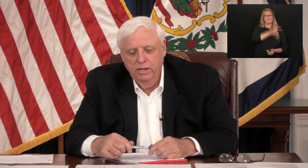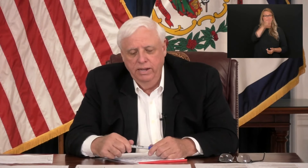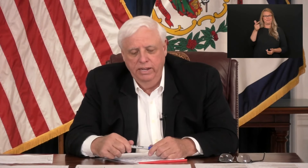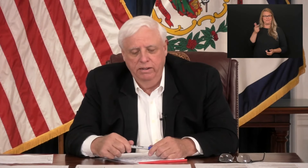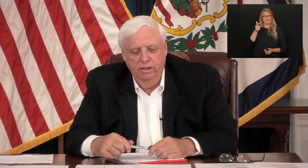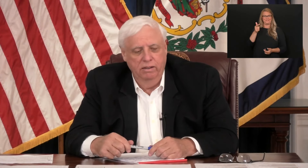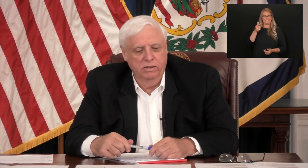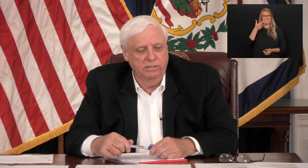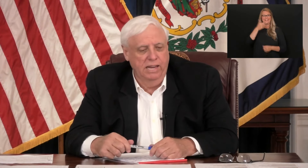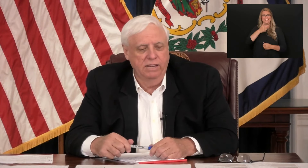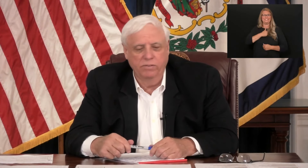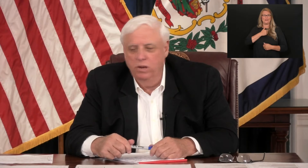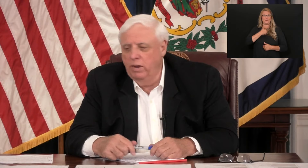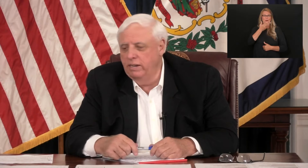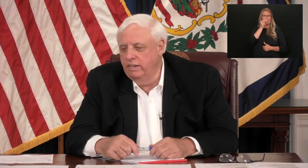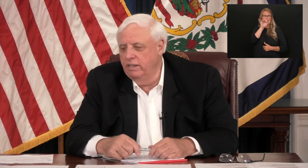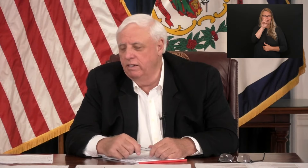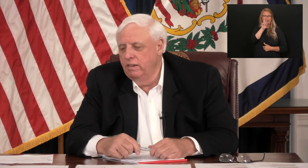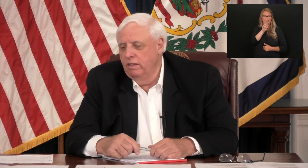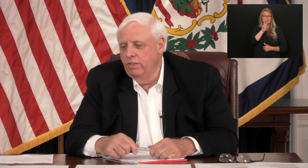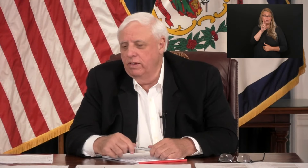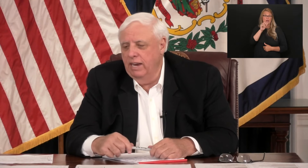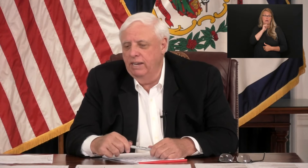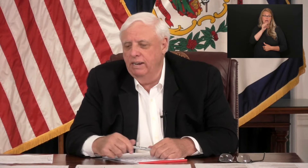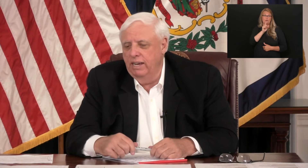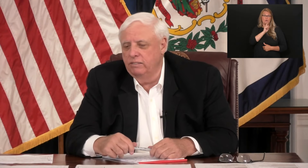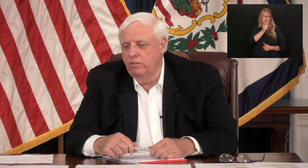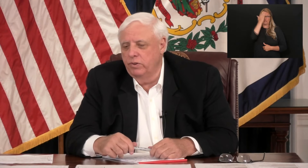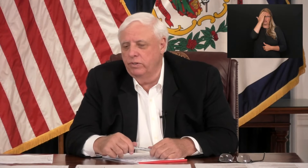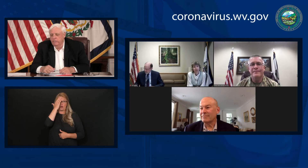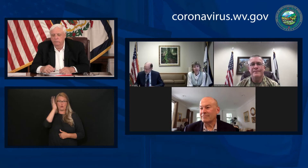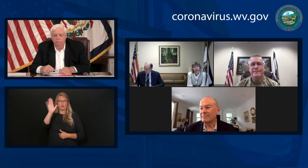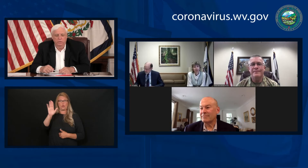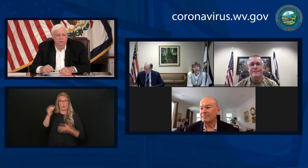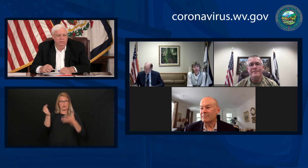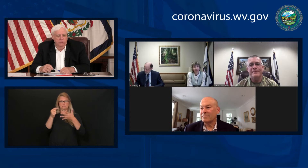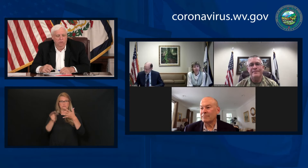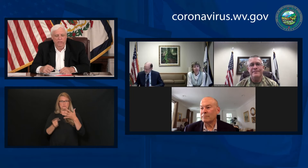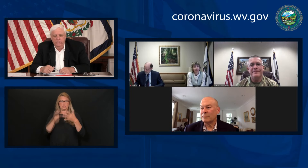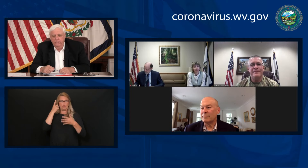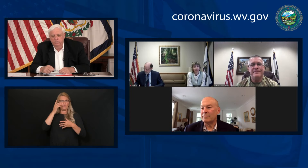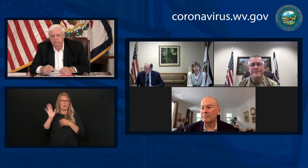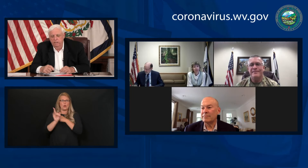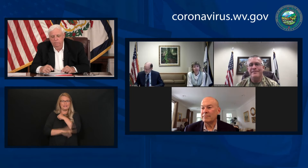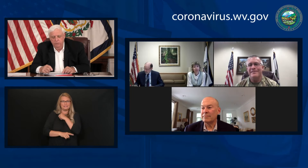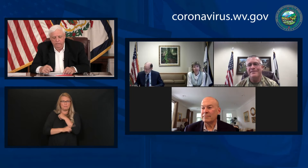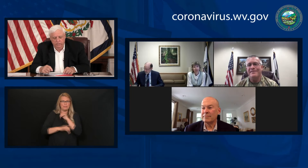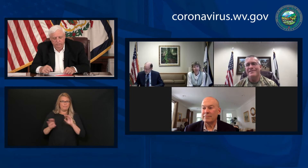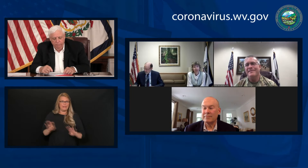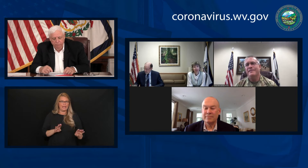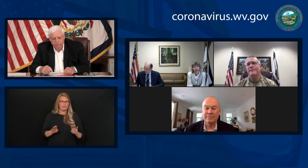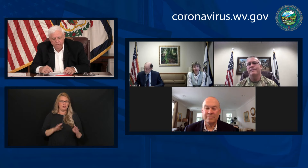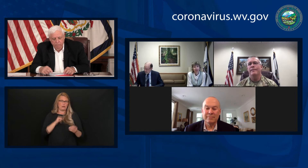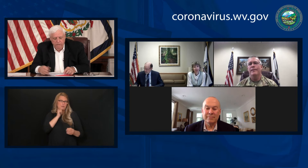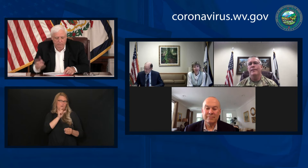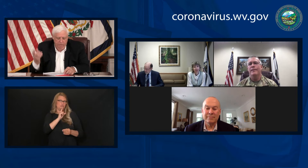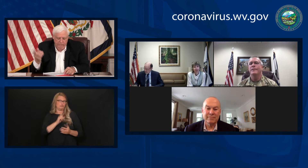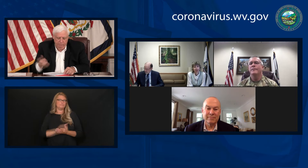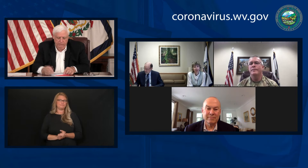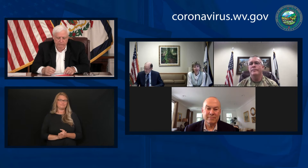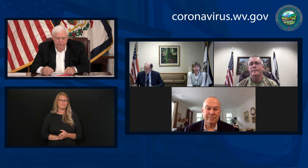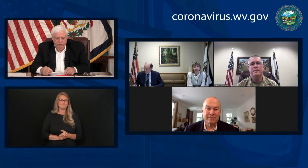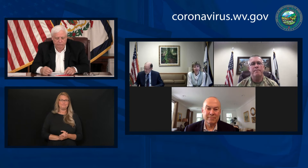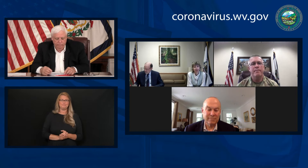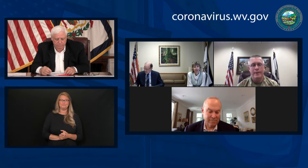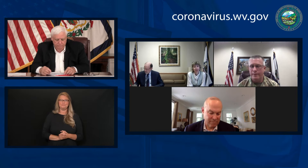you, and because I have no idea the guidelines of your discipline and all that kind of stuff, but I'll pass